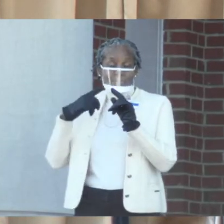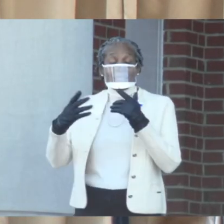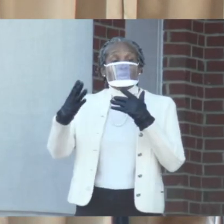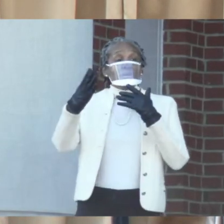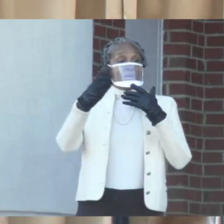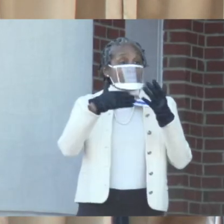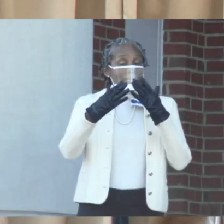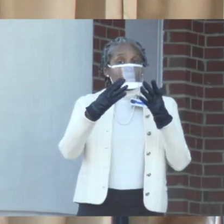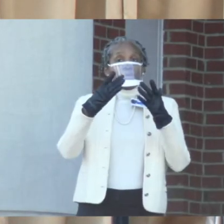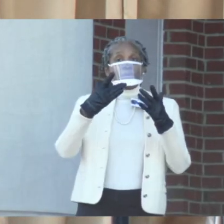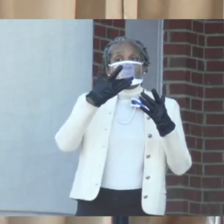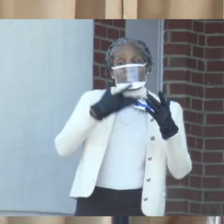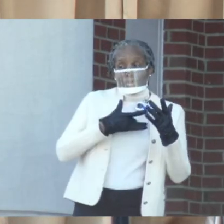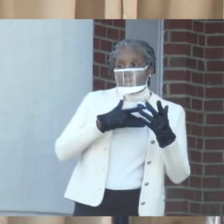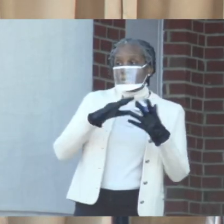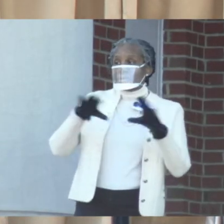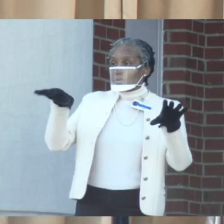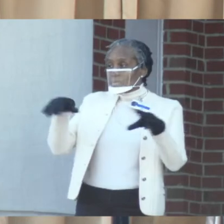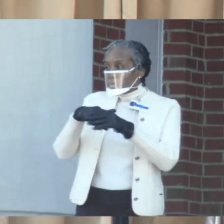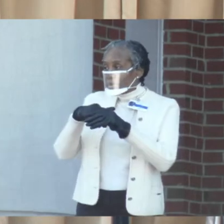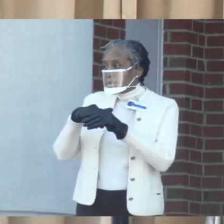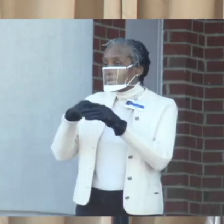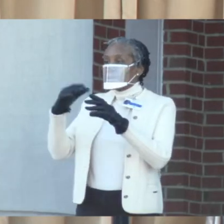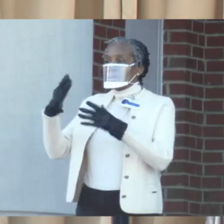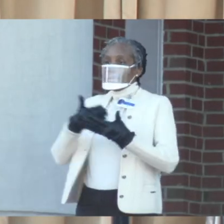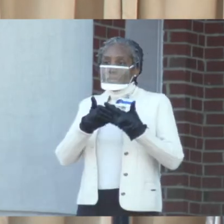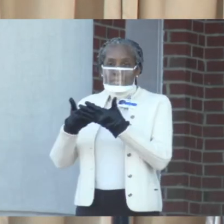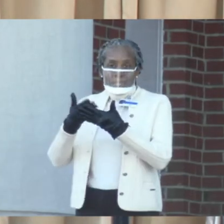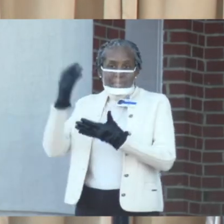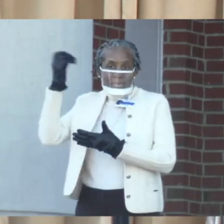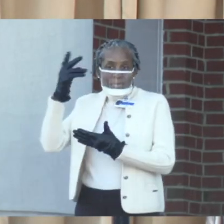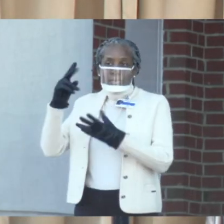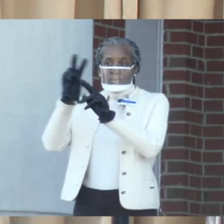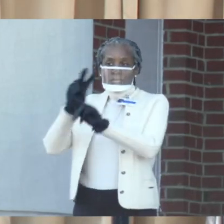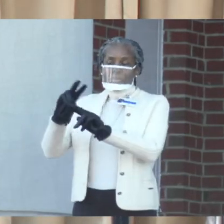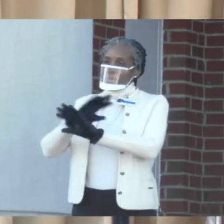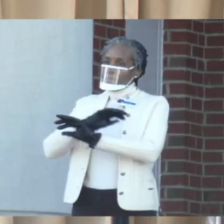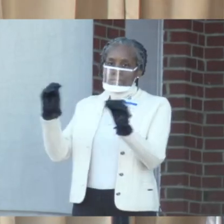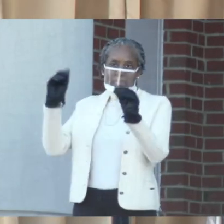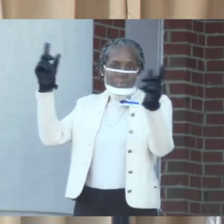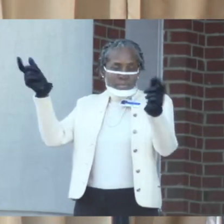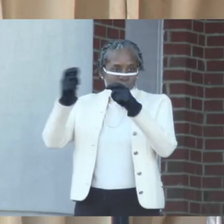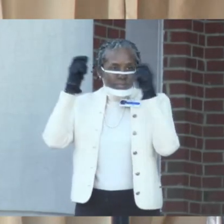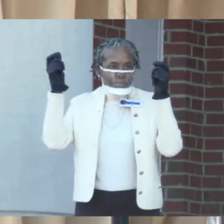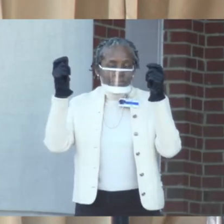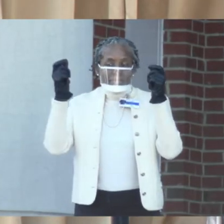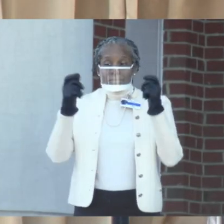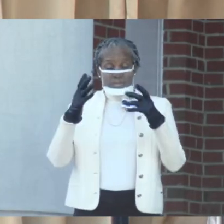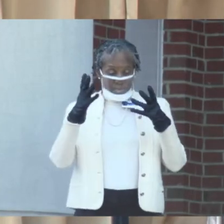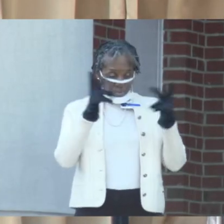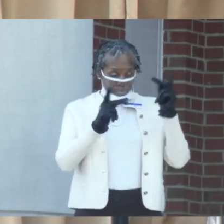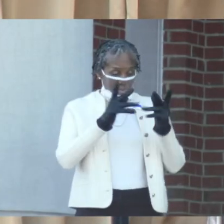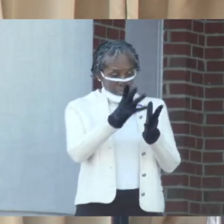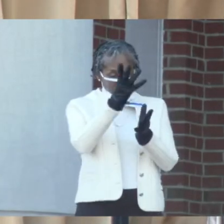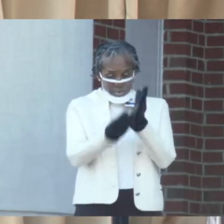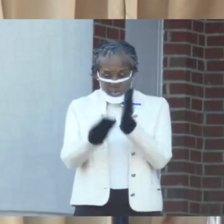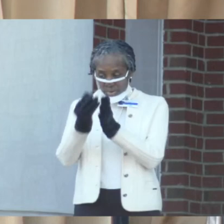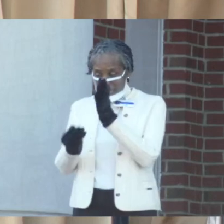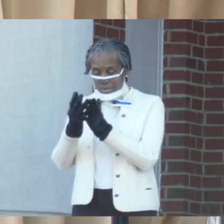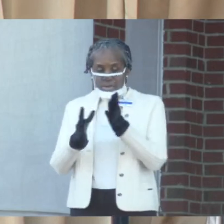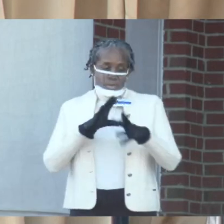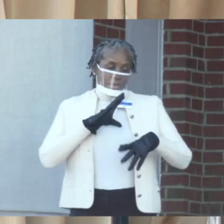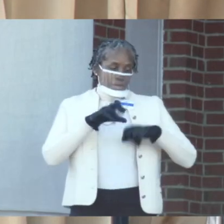birthdays, weddings, or baby showers like usual. We couldn't mourn with our loved ones about those things that challenge